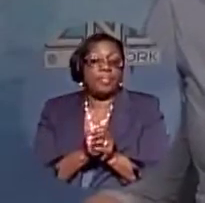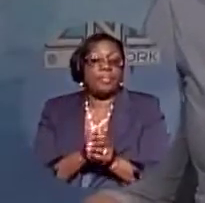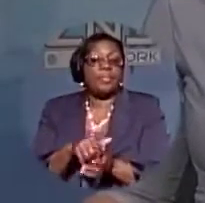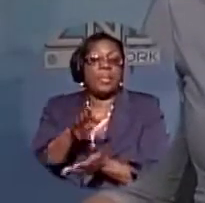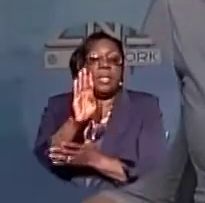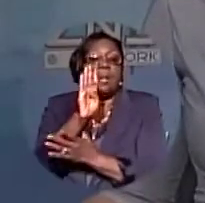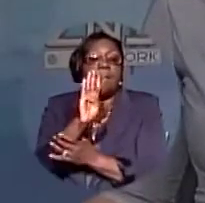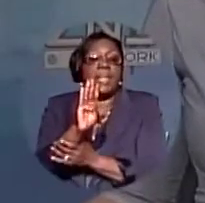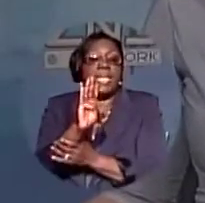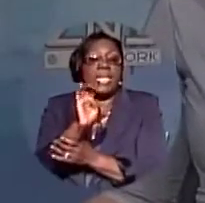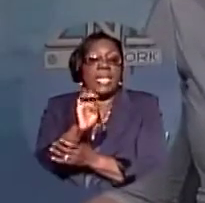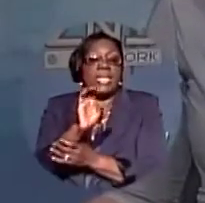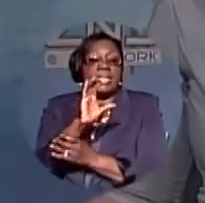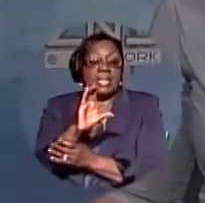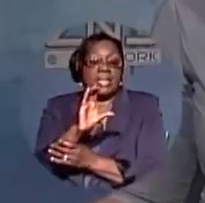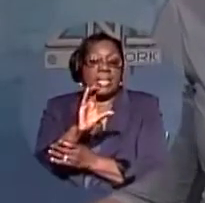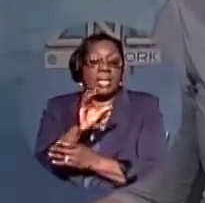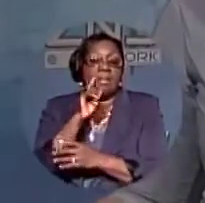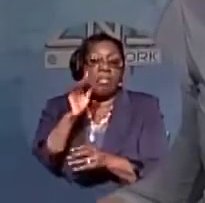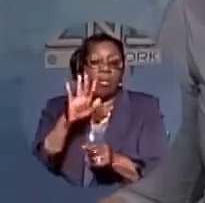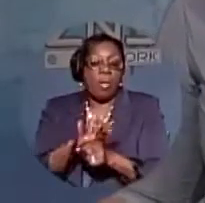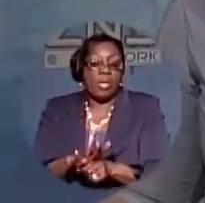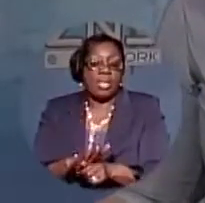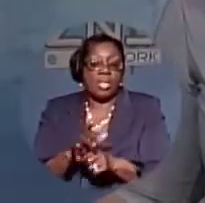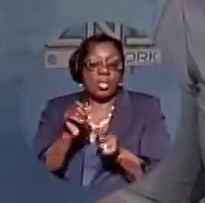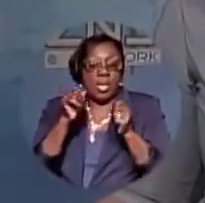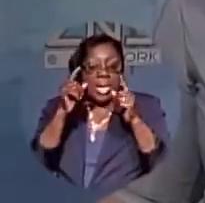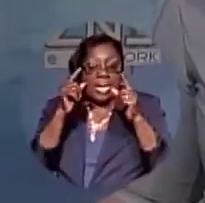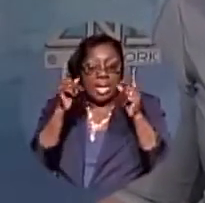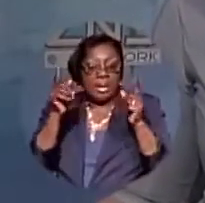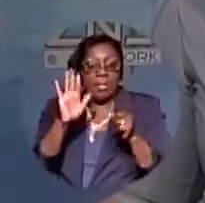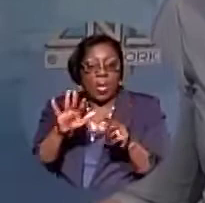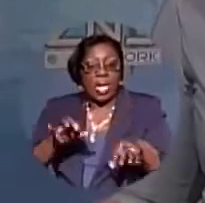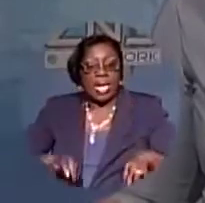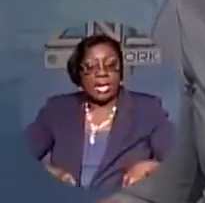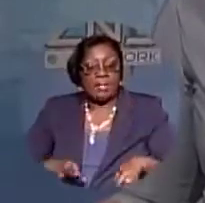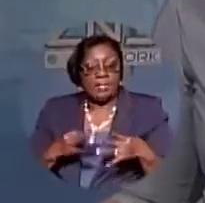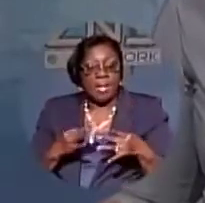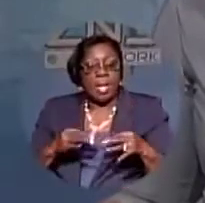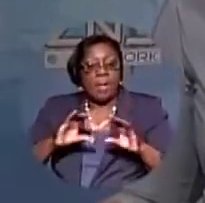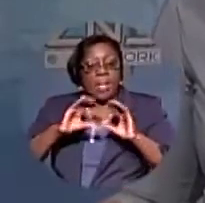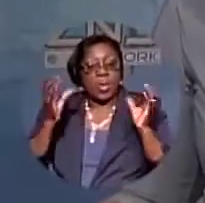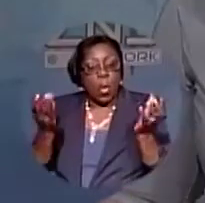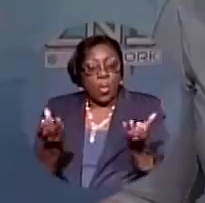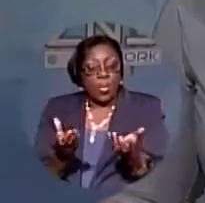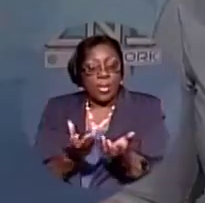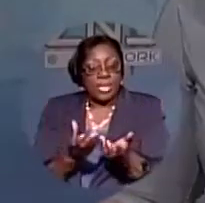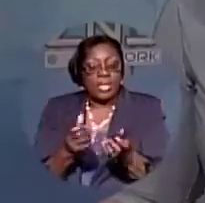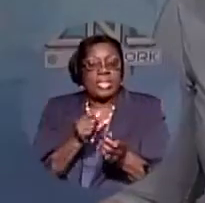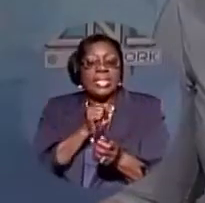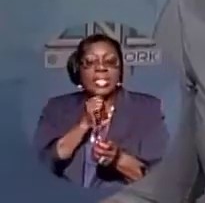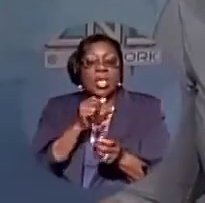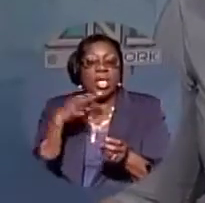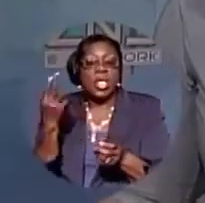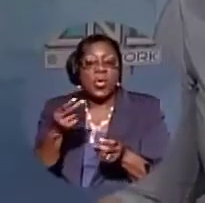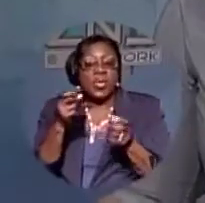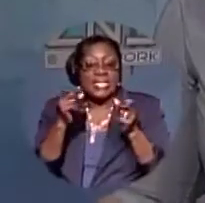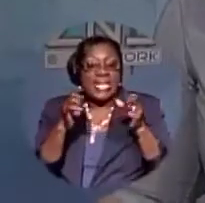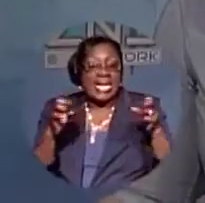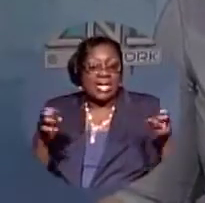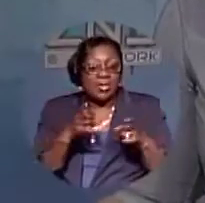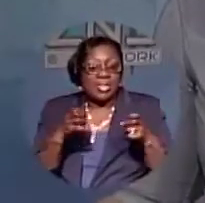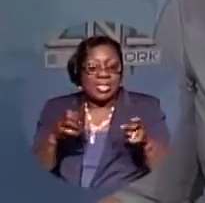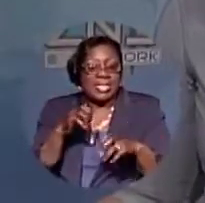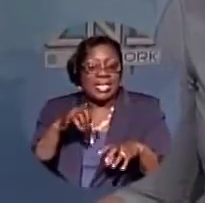BEC vows to light up your life in its slogan, but the corporation's employees didn't use electricity in the case of